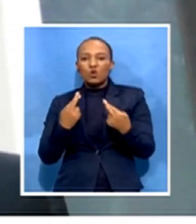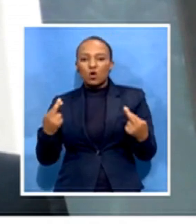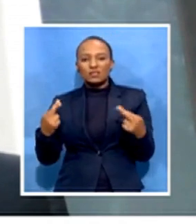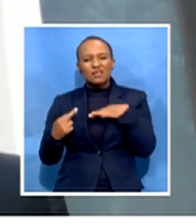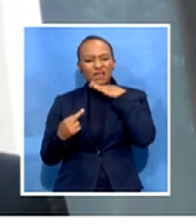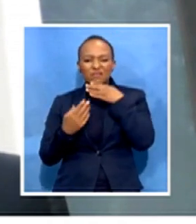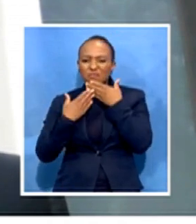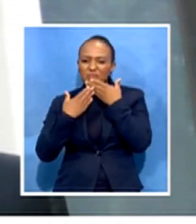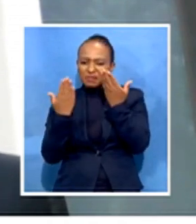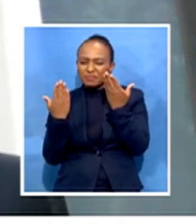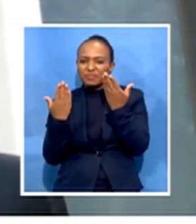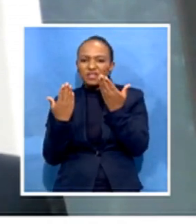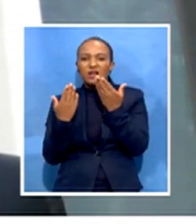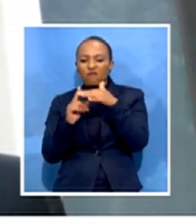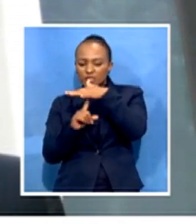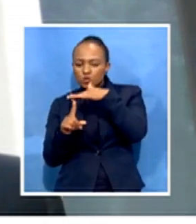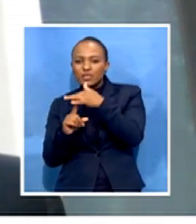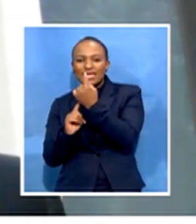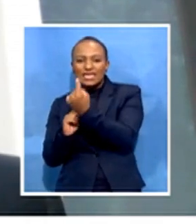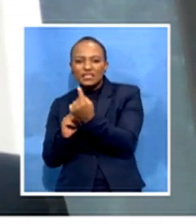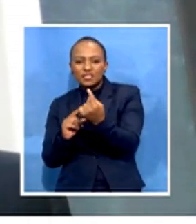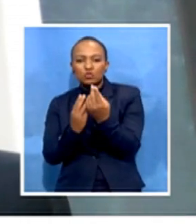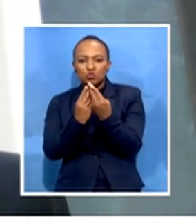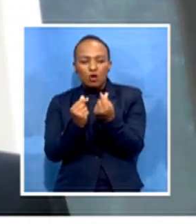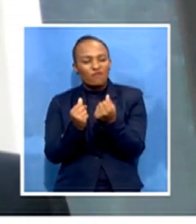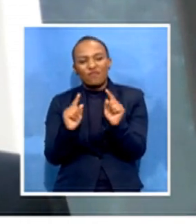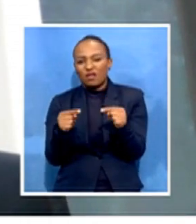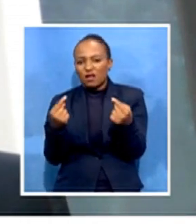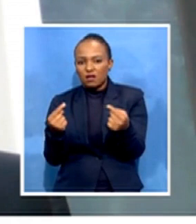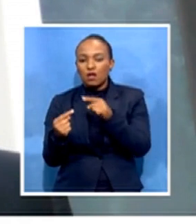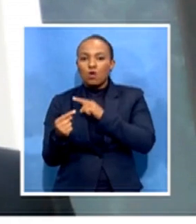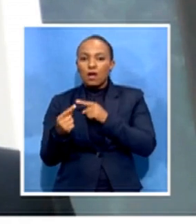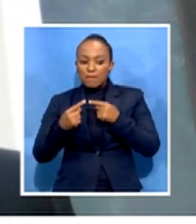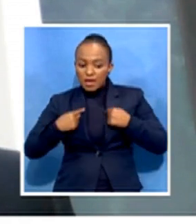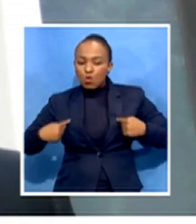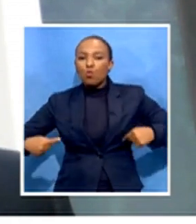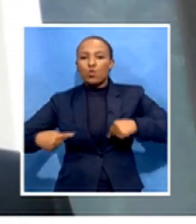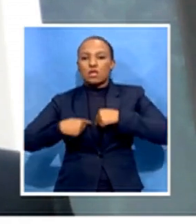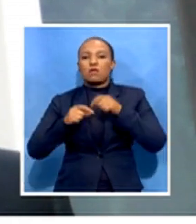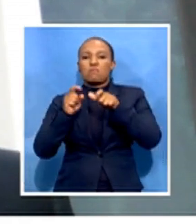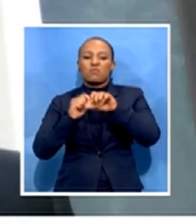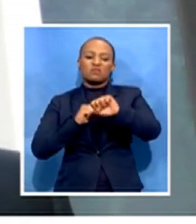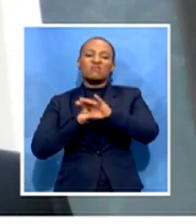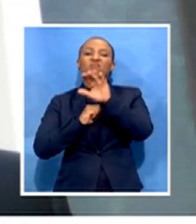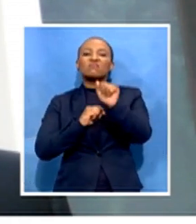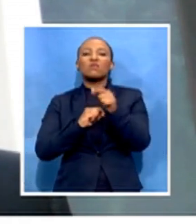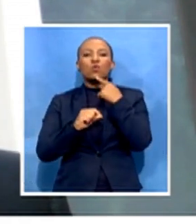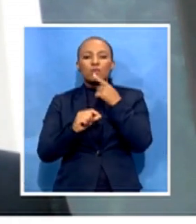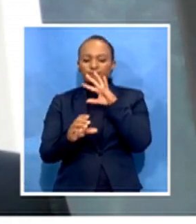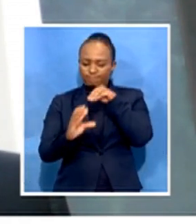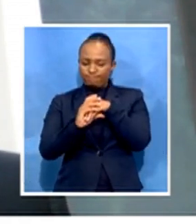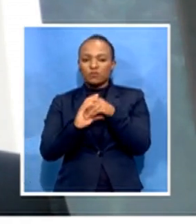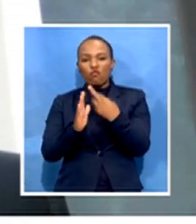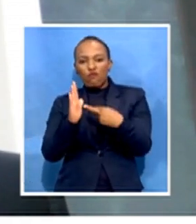that's where we as the citizens of the country come in and play an important role. The other issue that I find with